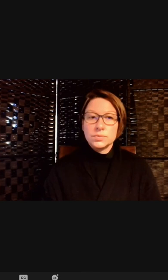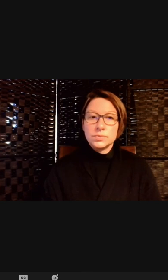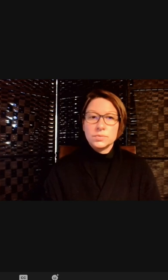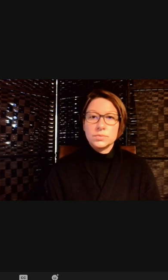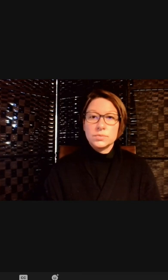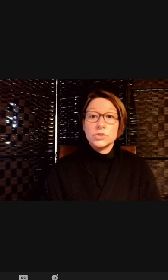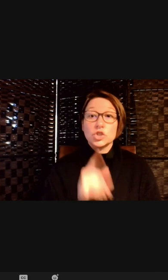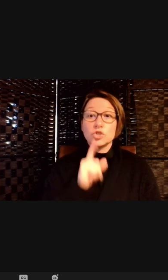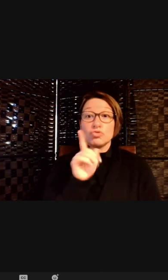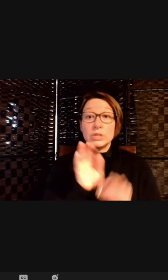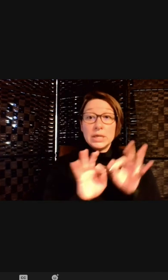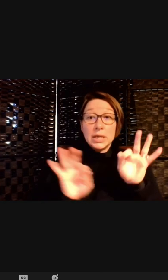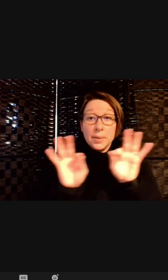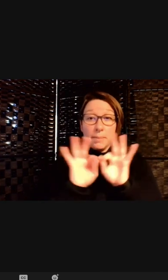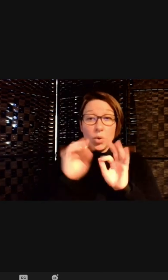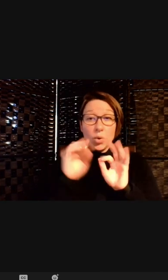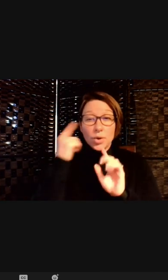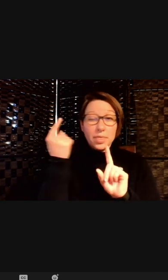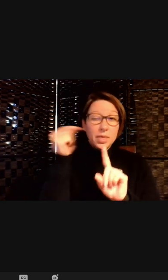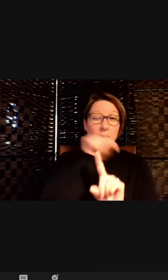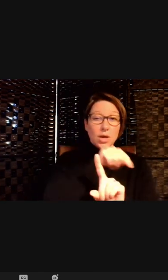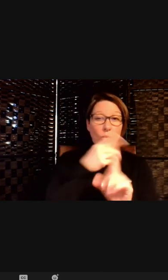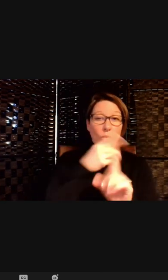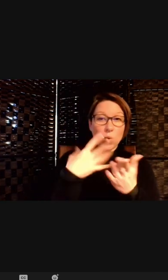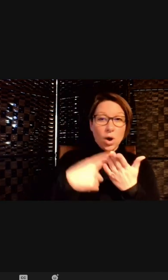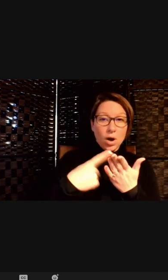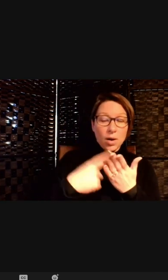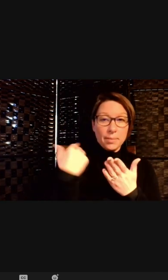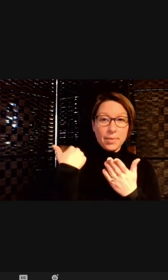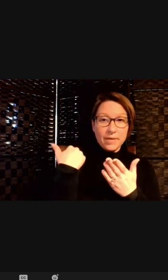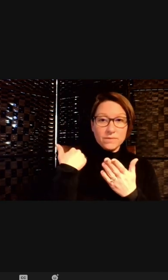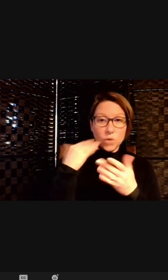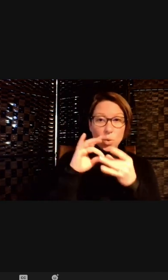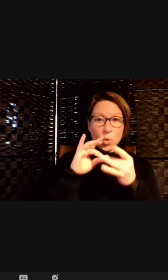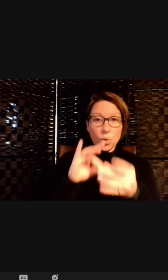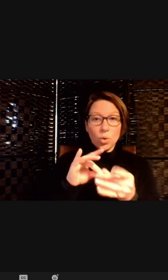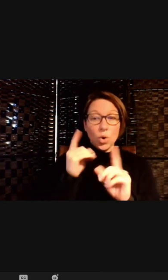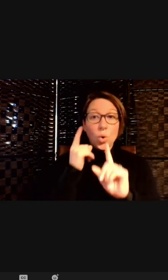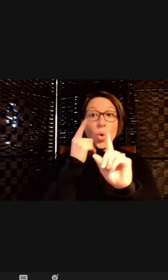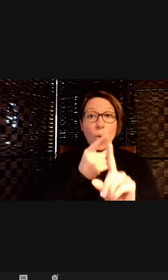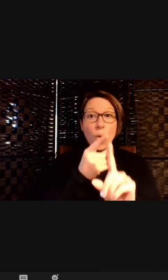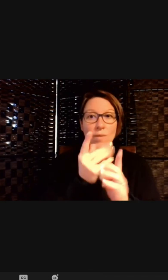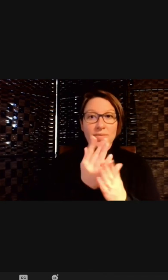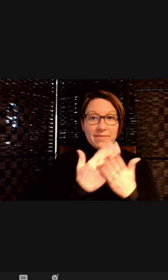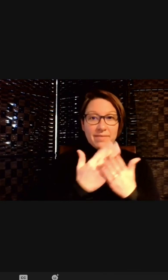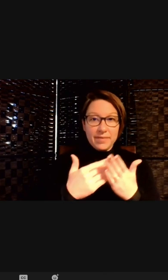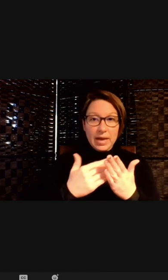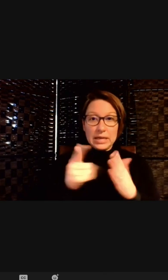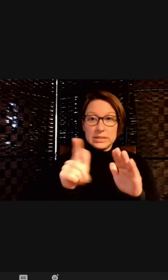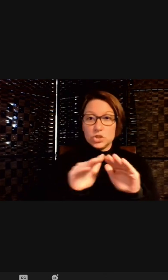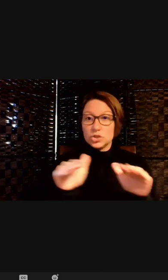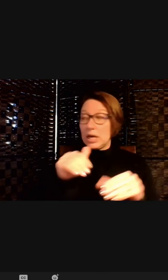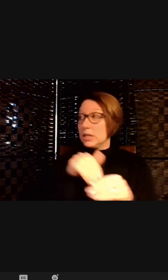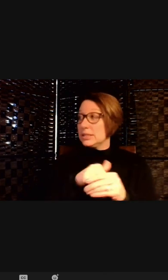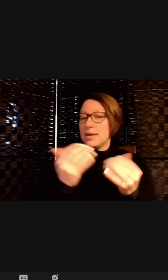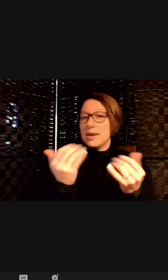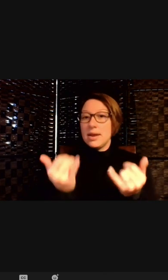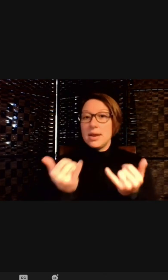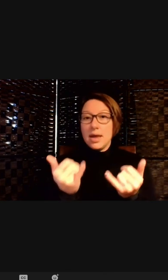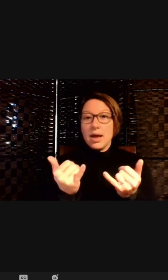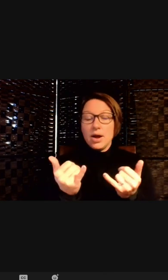It's really important that you think back to what we talked about before regarding the goal of the phase that the child is in at this point in time